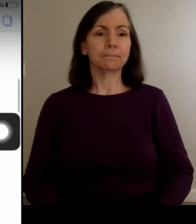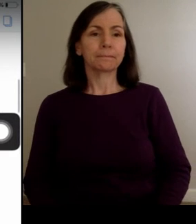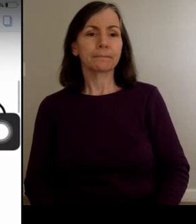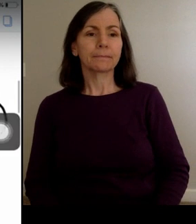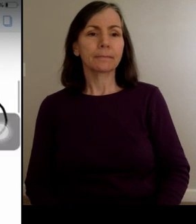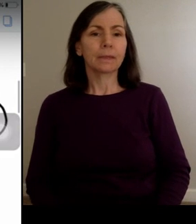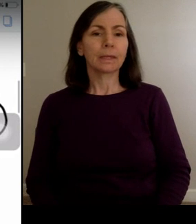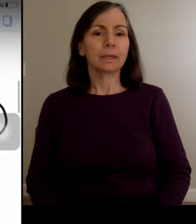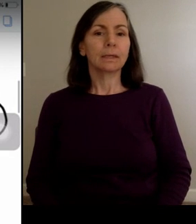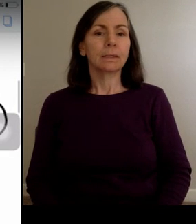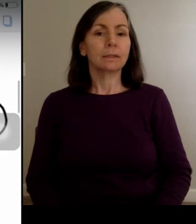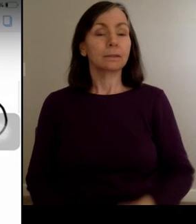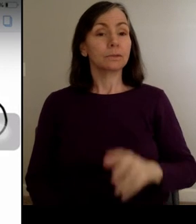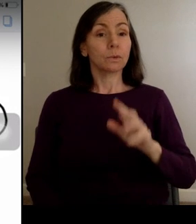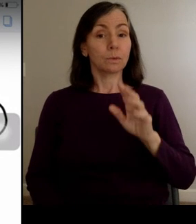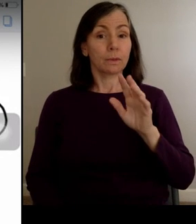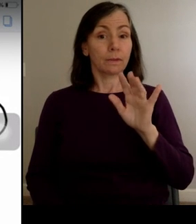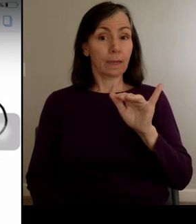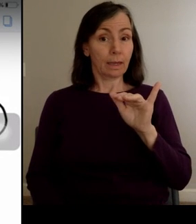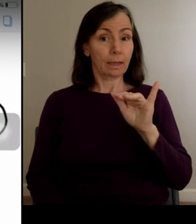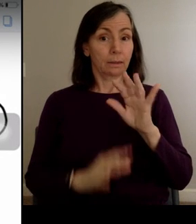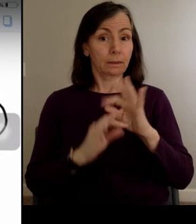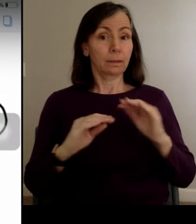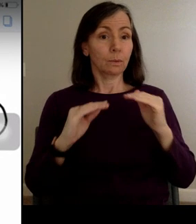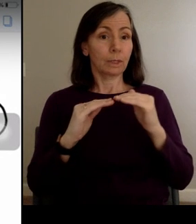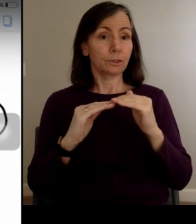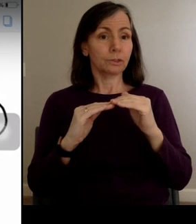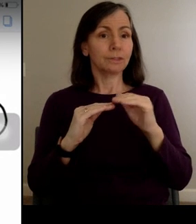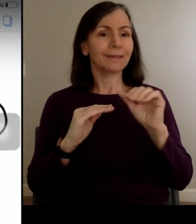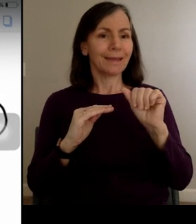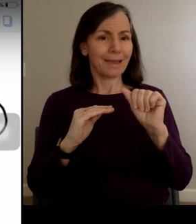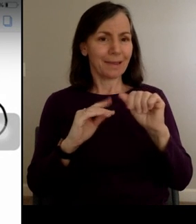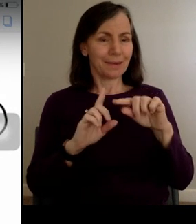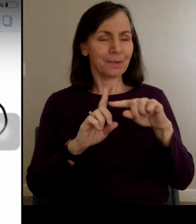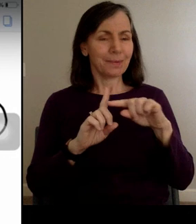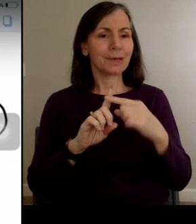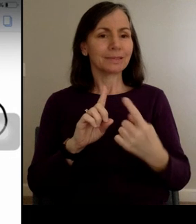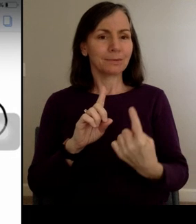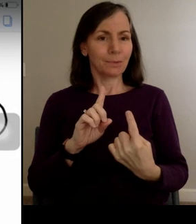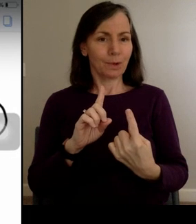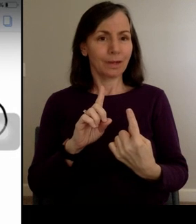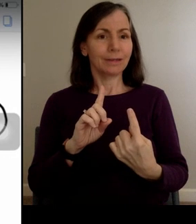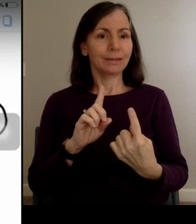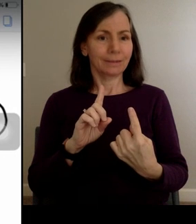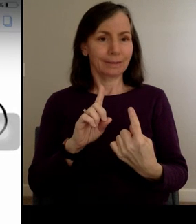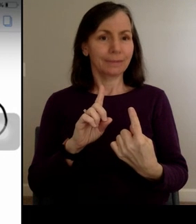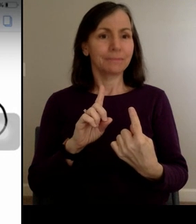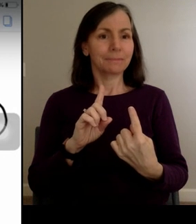Because a is positive 1,